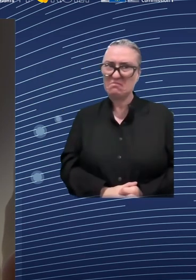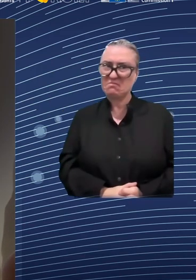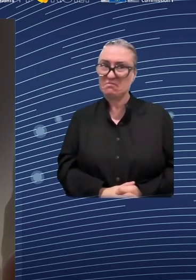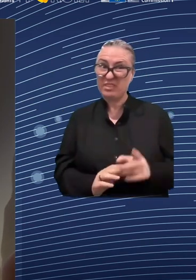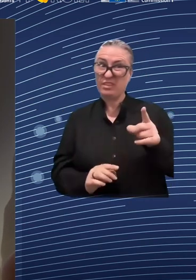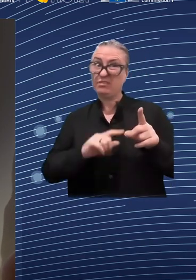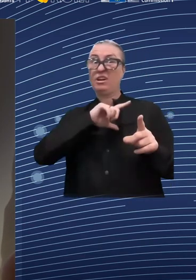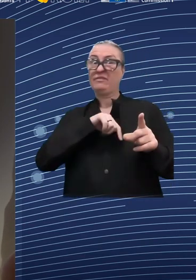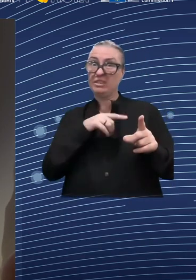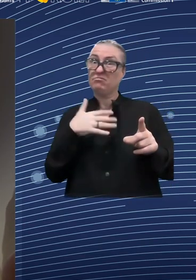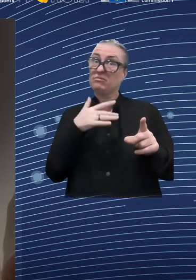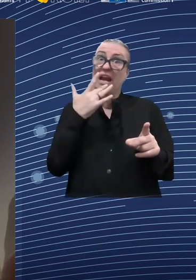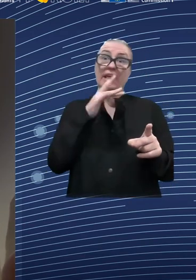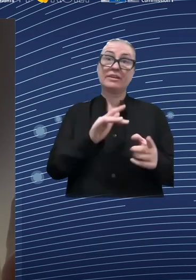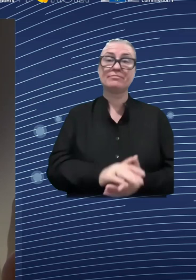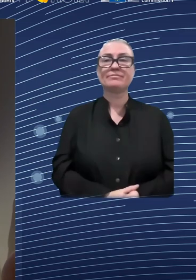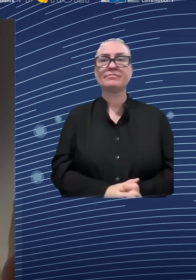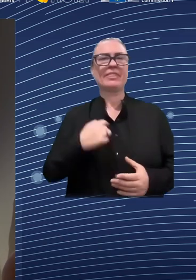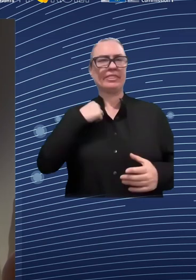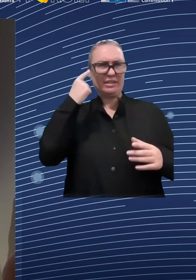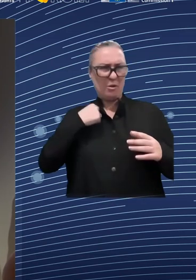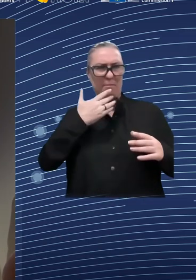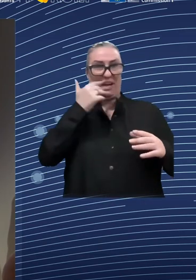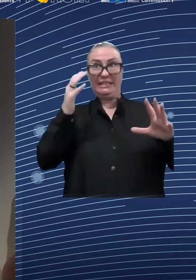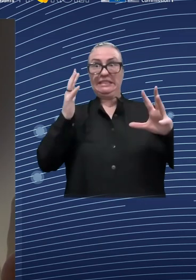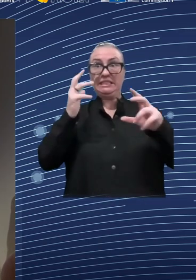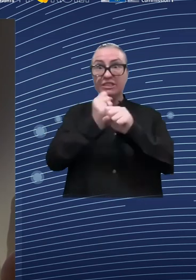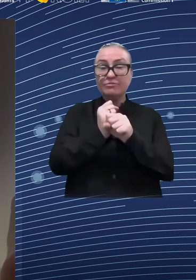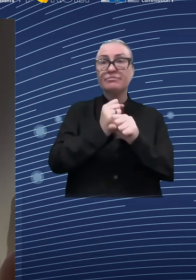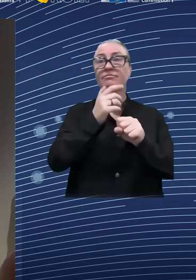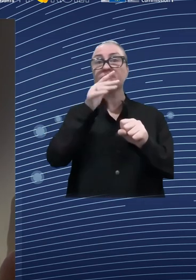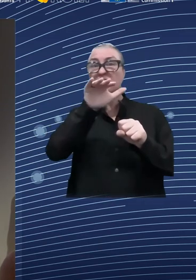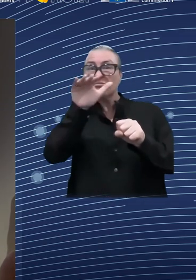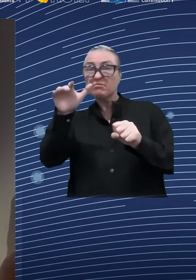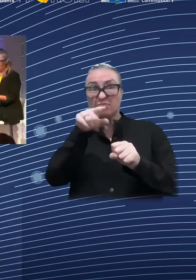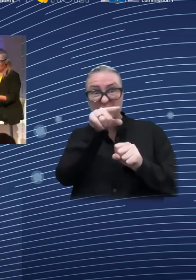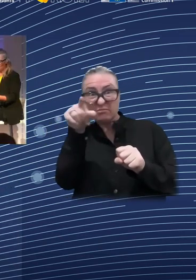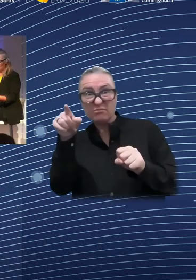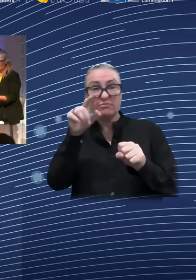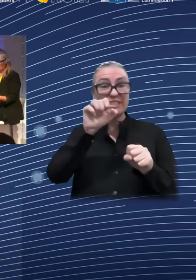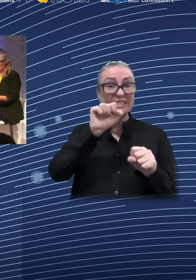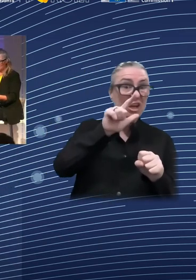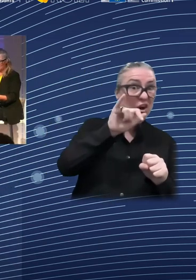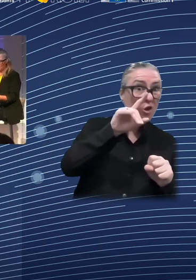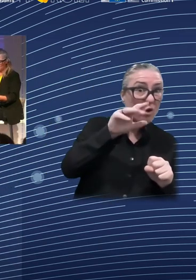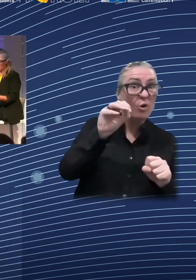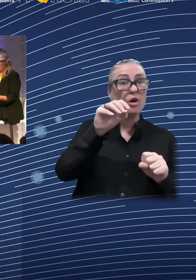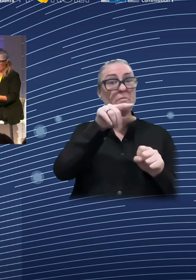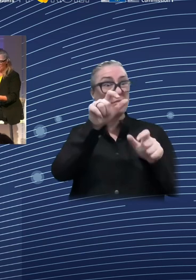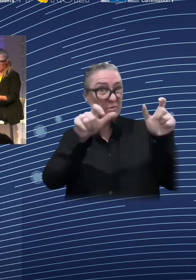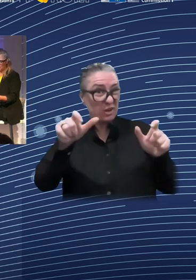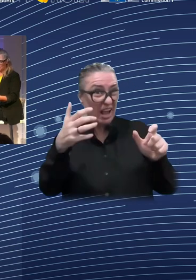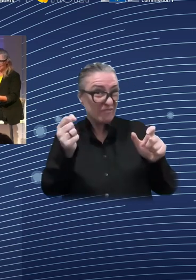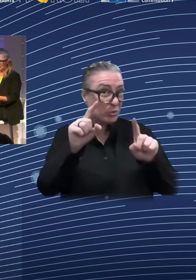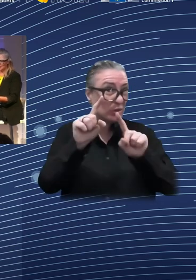out and those online use the Slido tool, we're going to ask you, where should the EU focus to support the